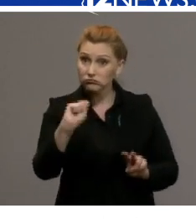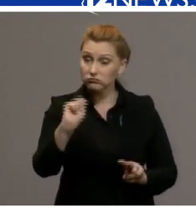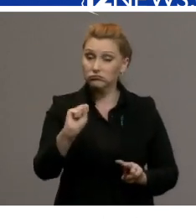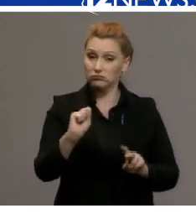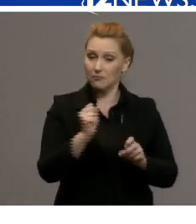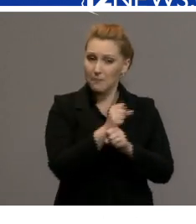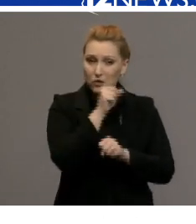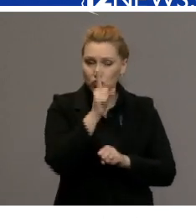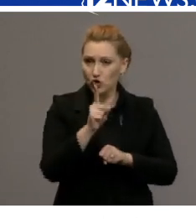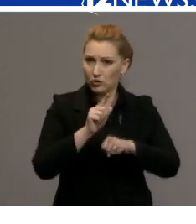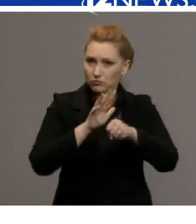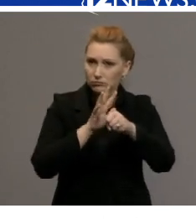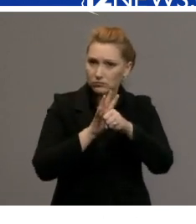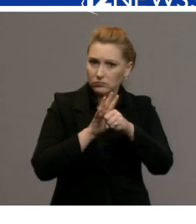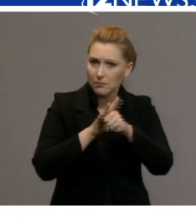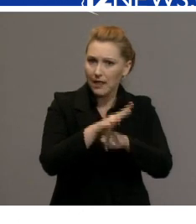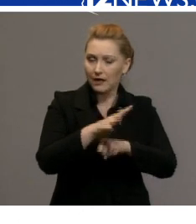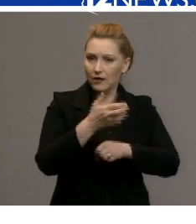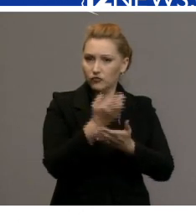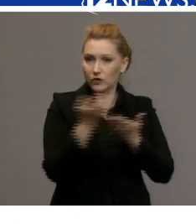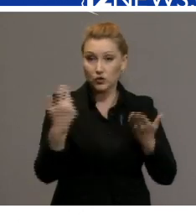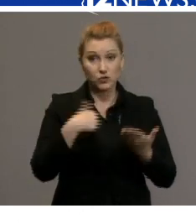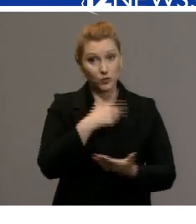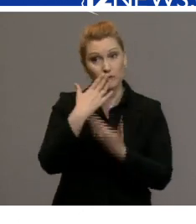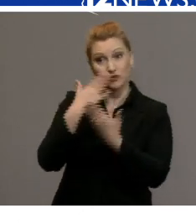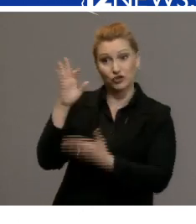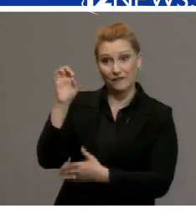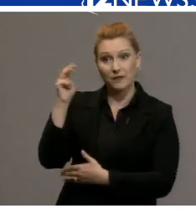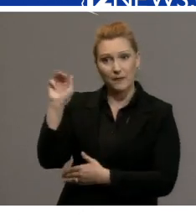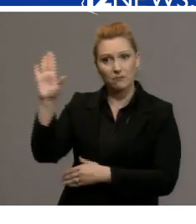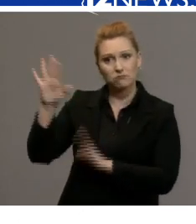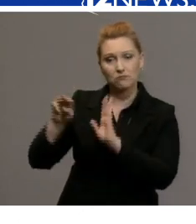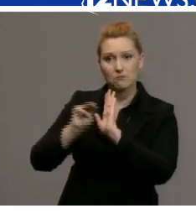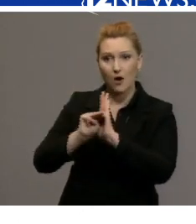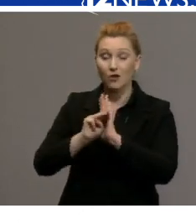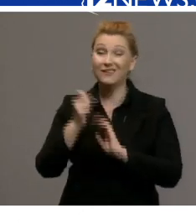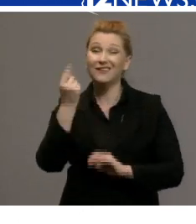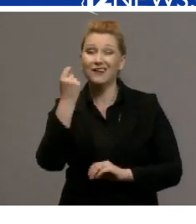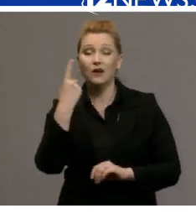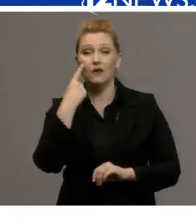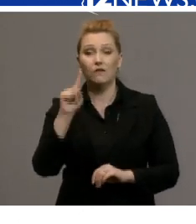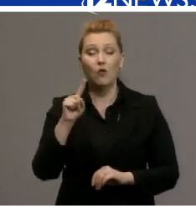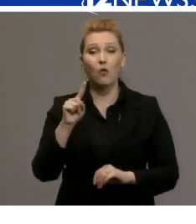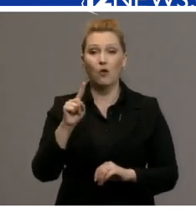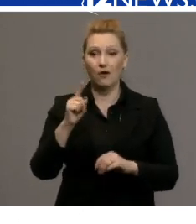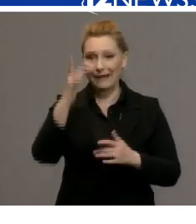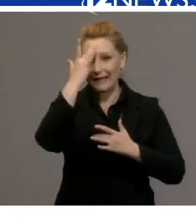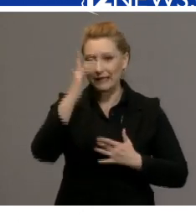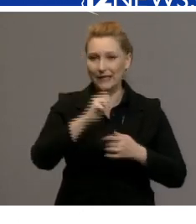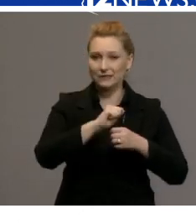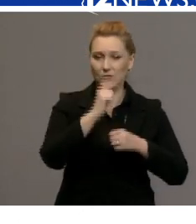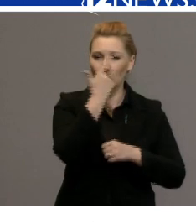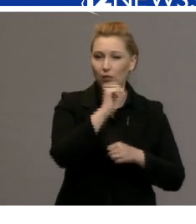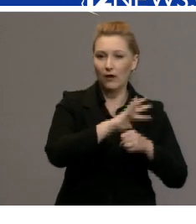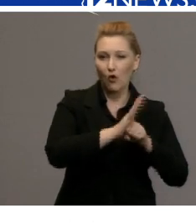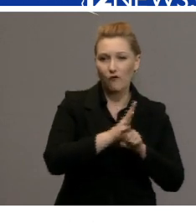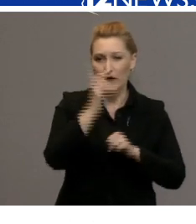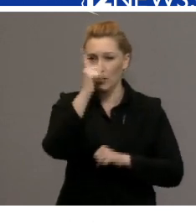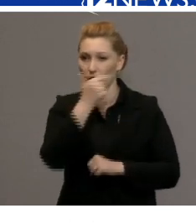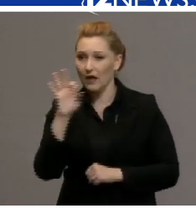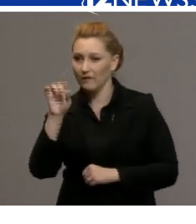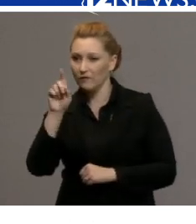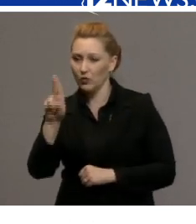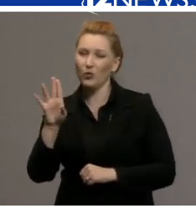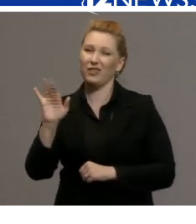FEMA provided the model to us. But for the COVID-like illness and the influenza-like illness, that's calculated a much different way than just